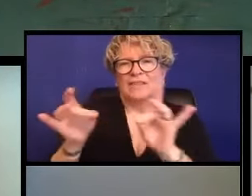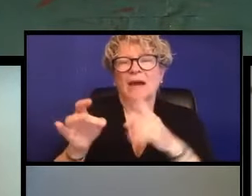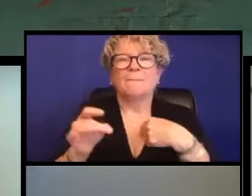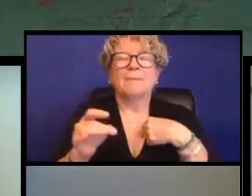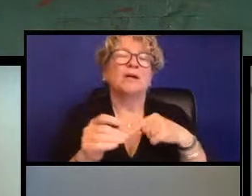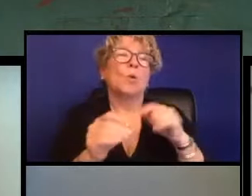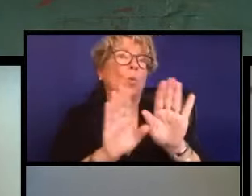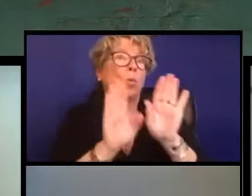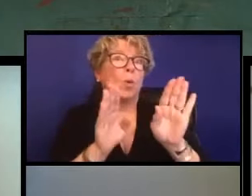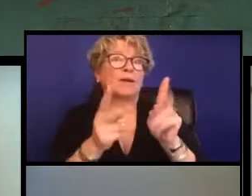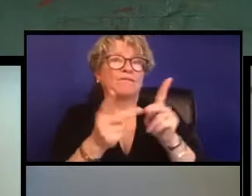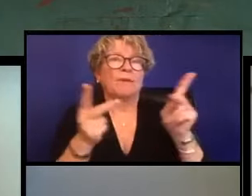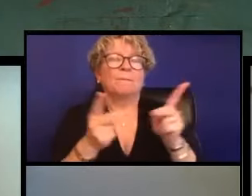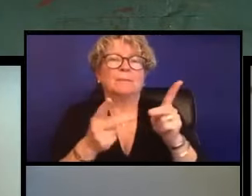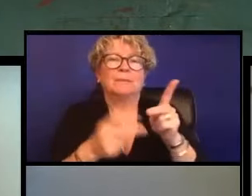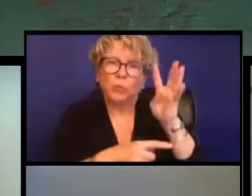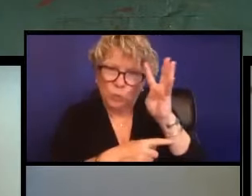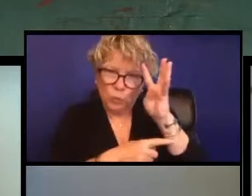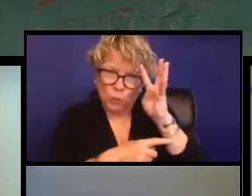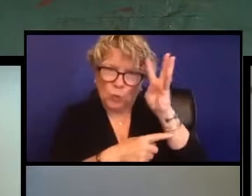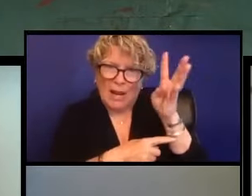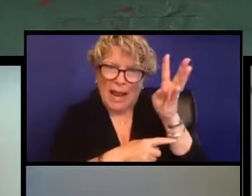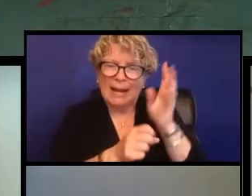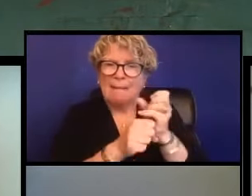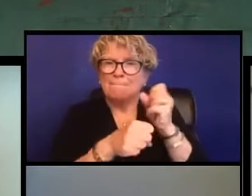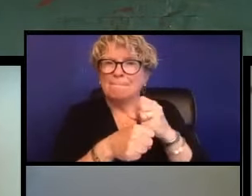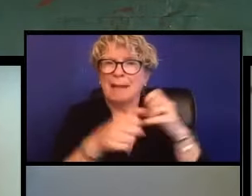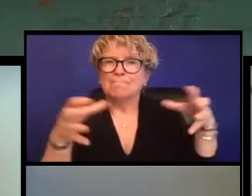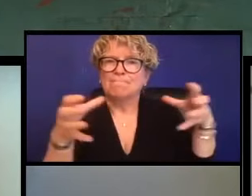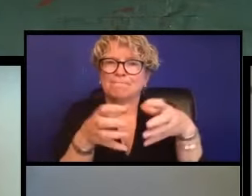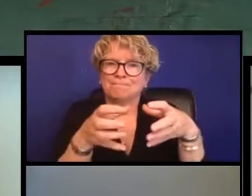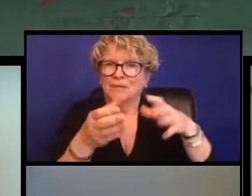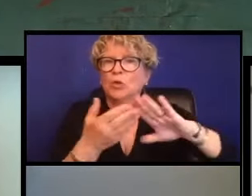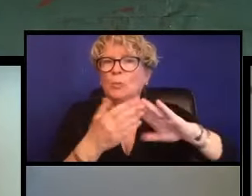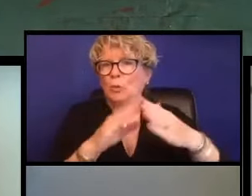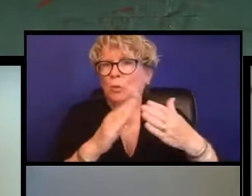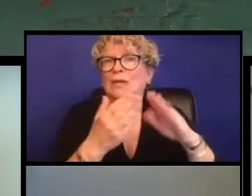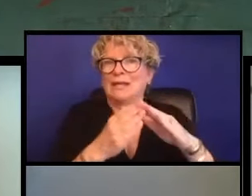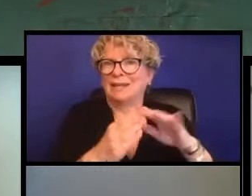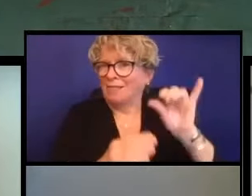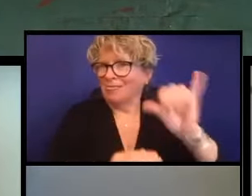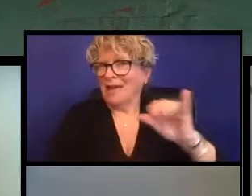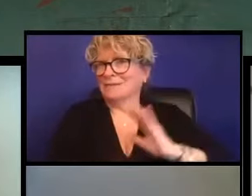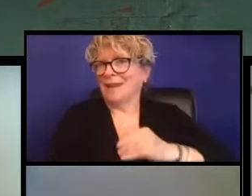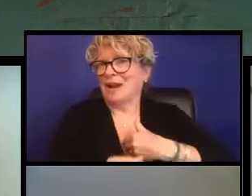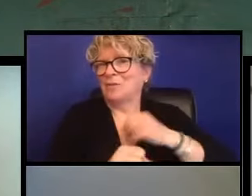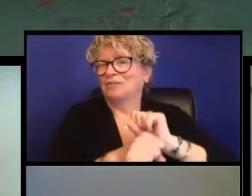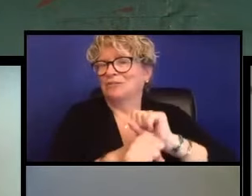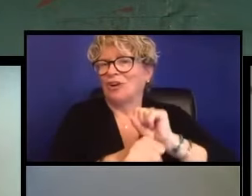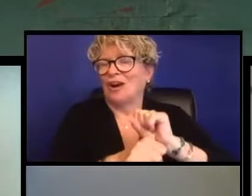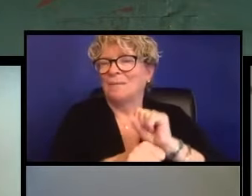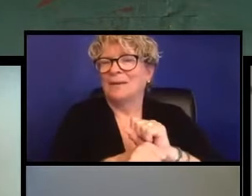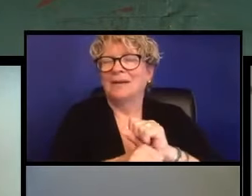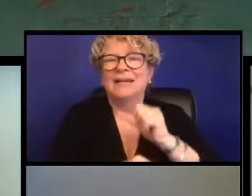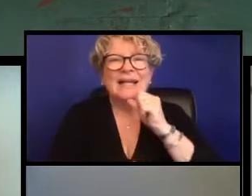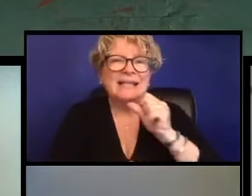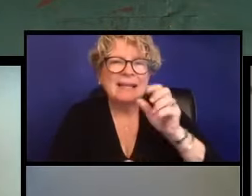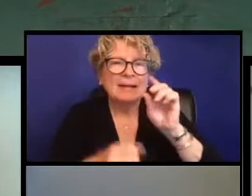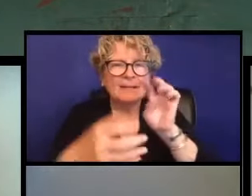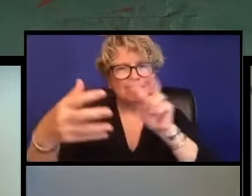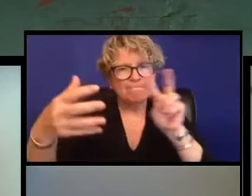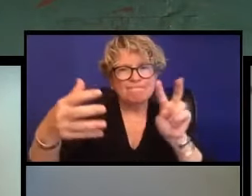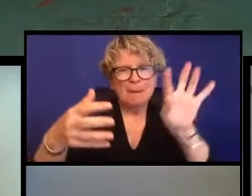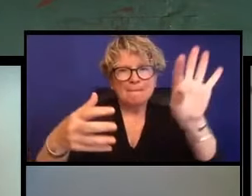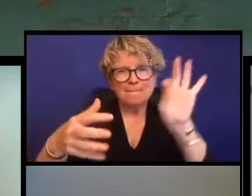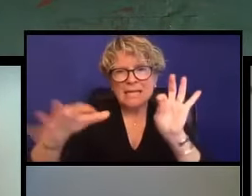wonderful position to like create community, right? Like that is what our job is. We're like, it's not just picking out stories and throwing them